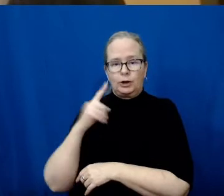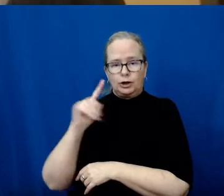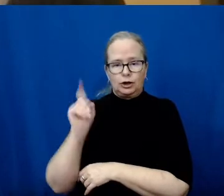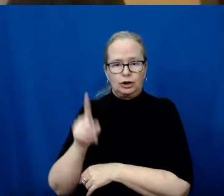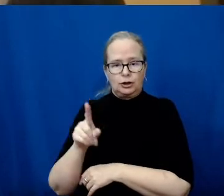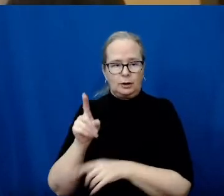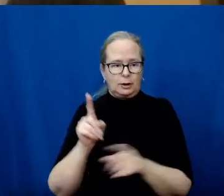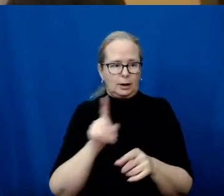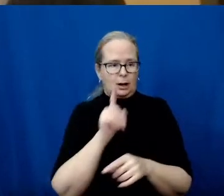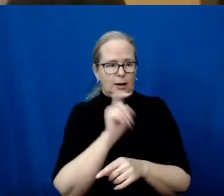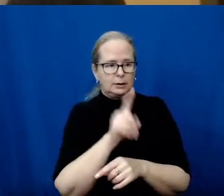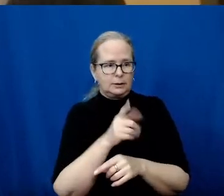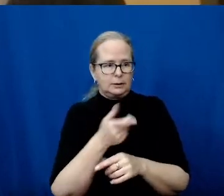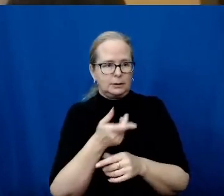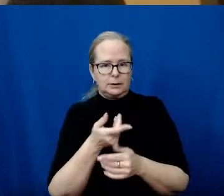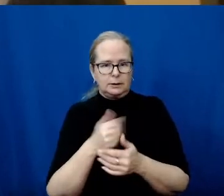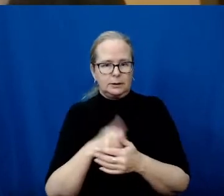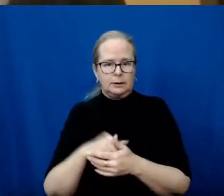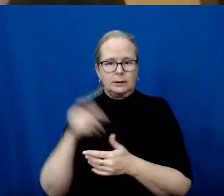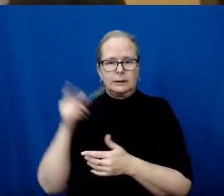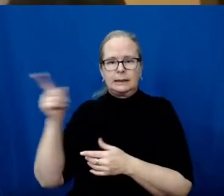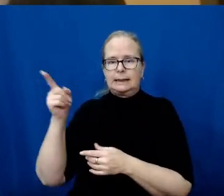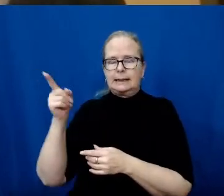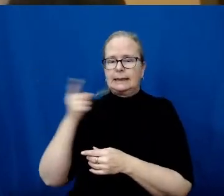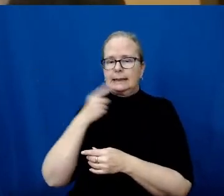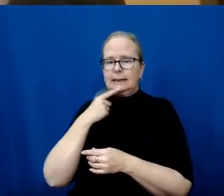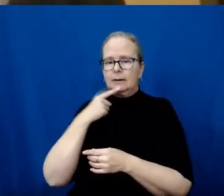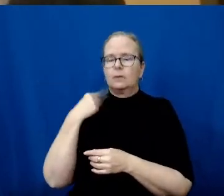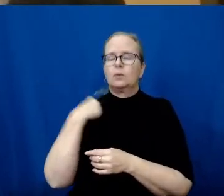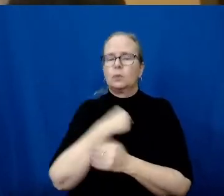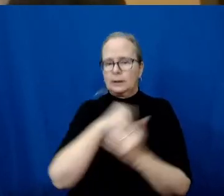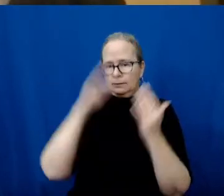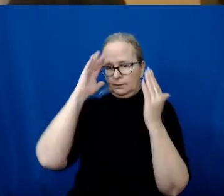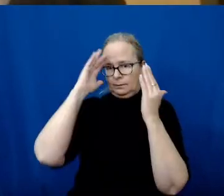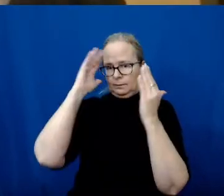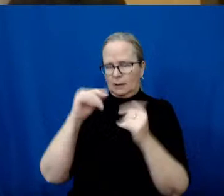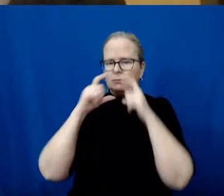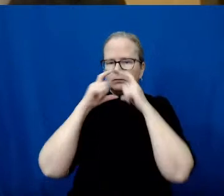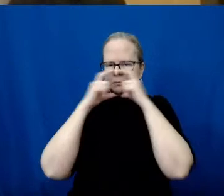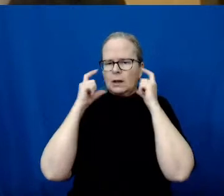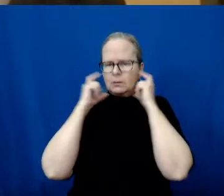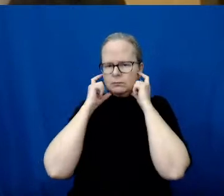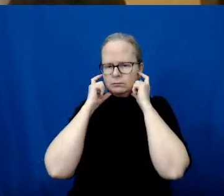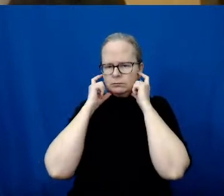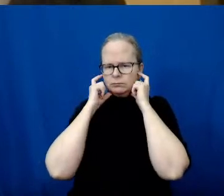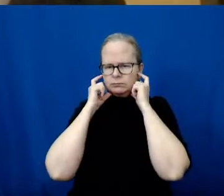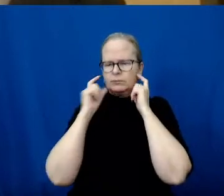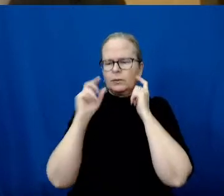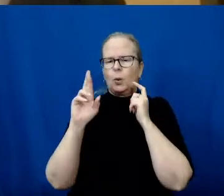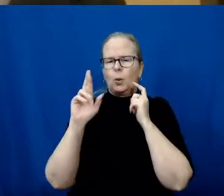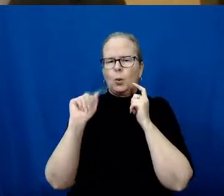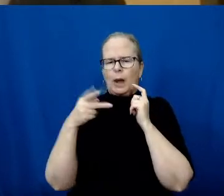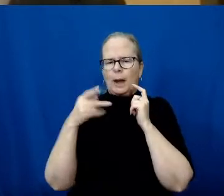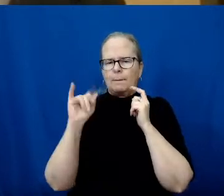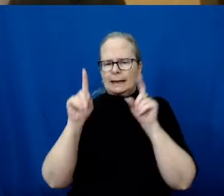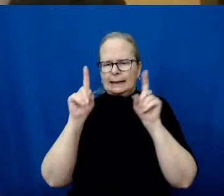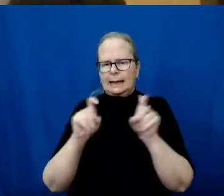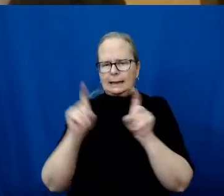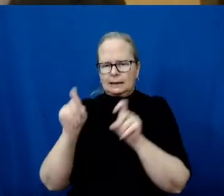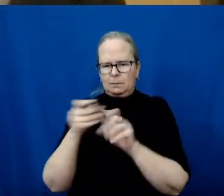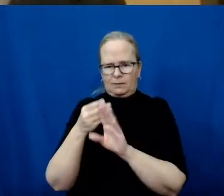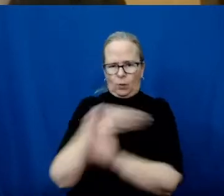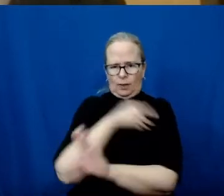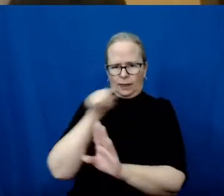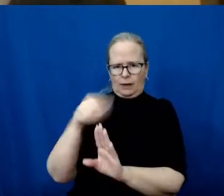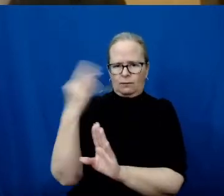we're expecting masks and rapid tests for schools by the end of the week, but it looks like we won't be getting them fully distributed